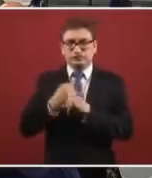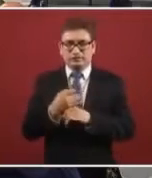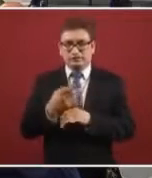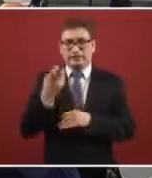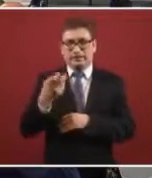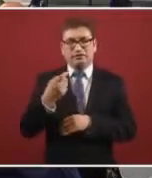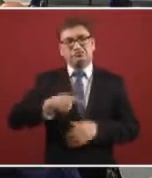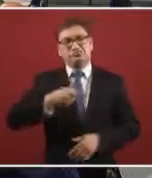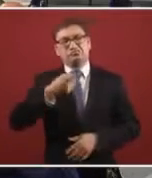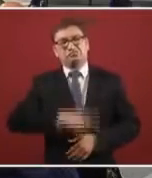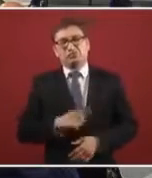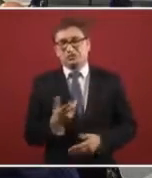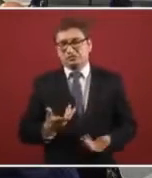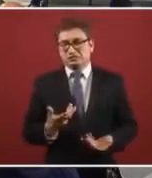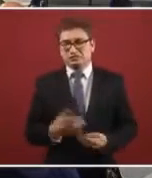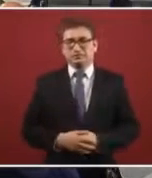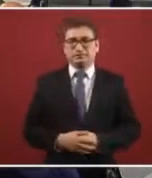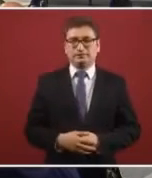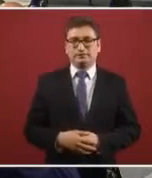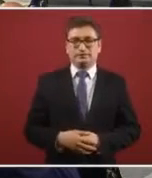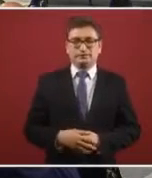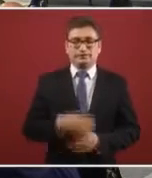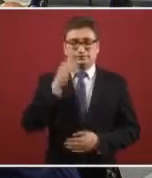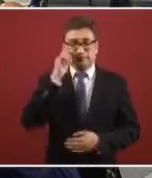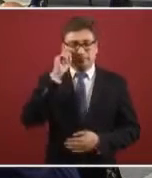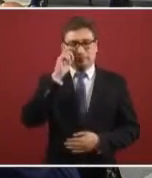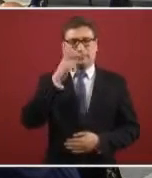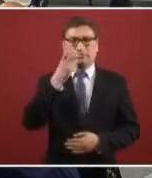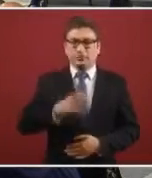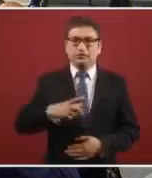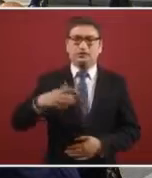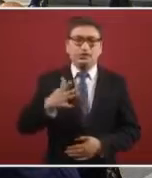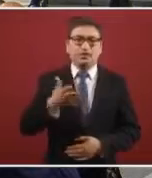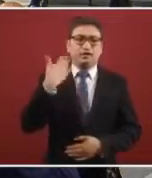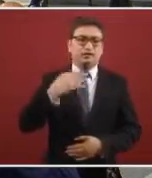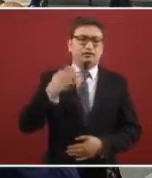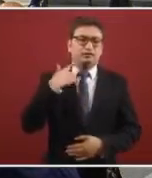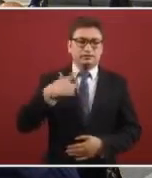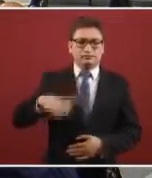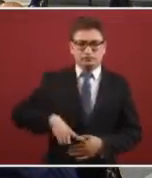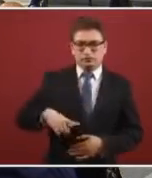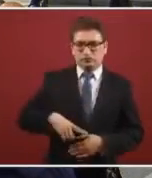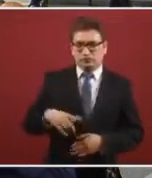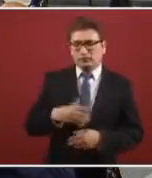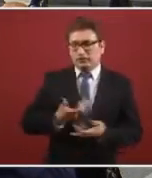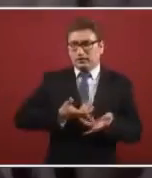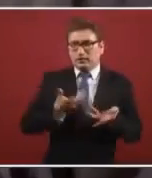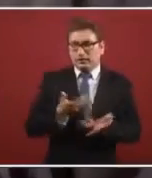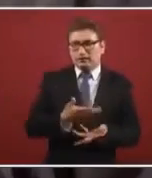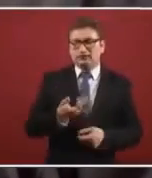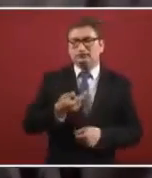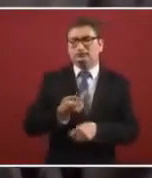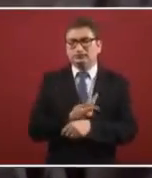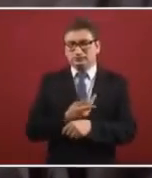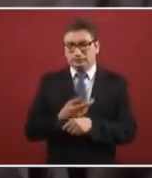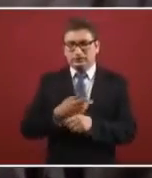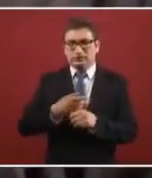the entrails. La agenda So the que agenda se aplicó en they México applied in